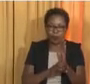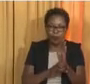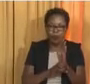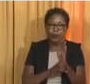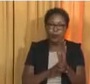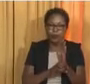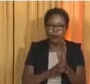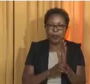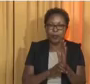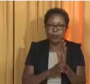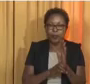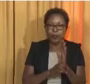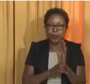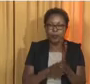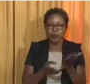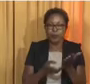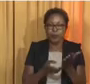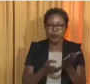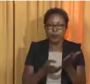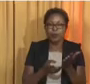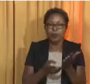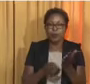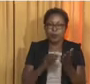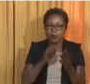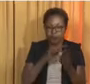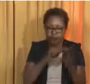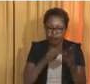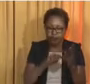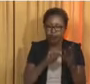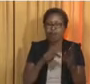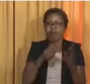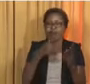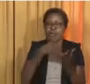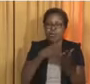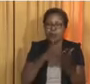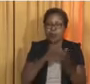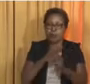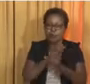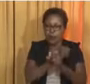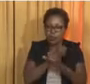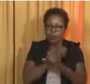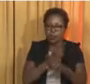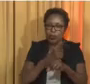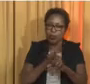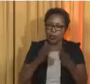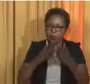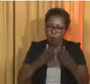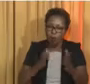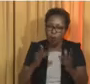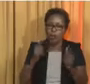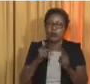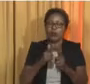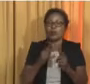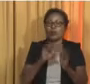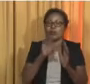Constitution being accorded heightened protection, but still open to amendment through an